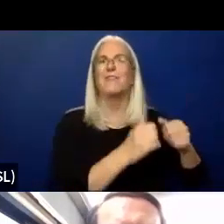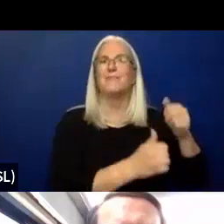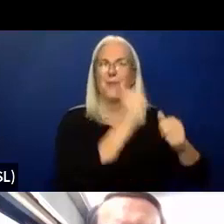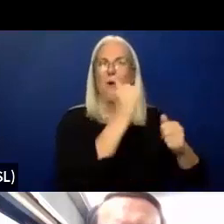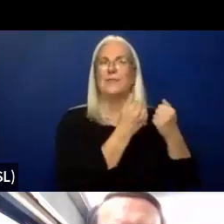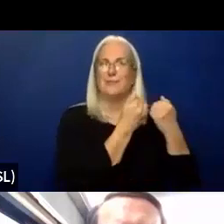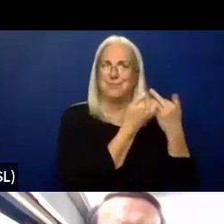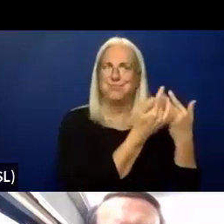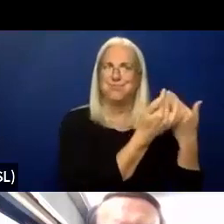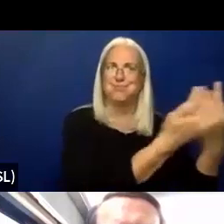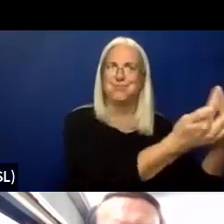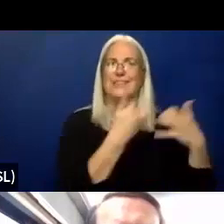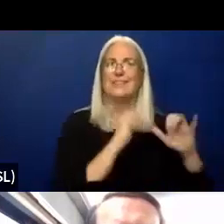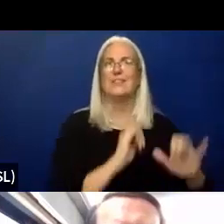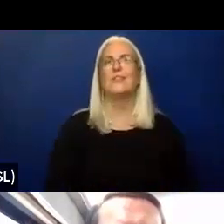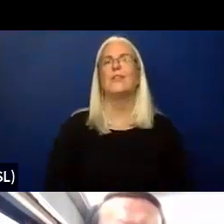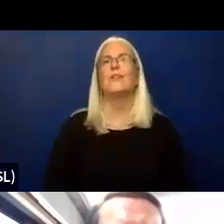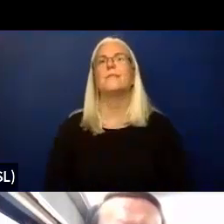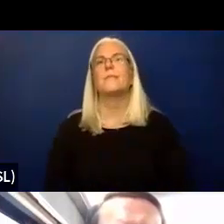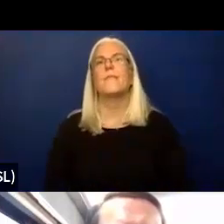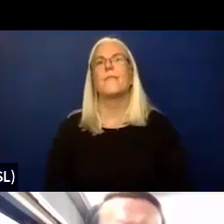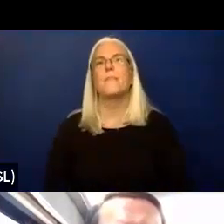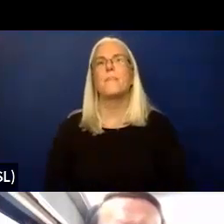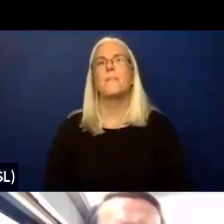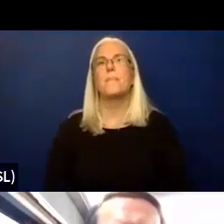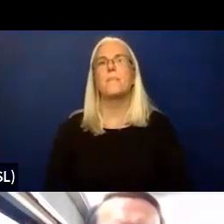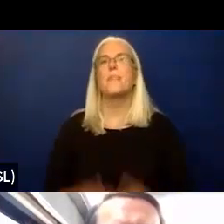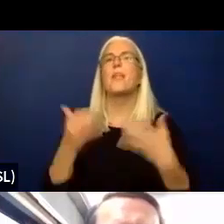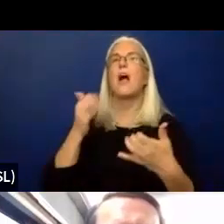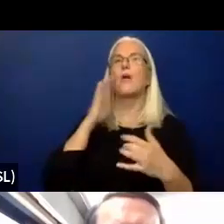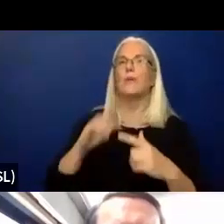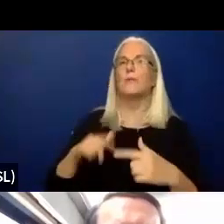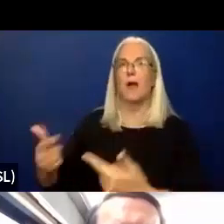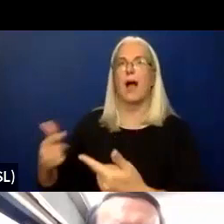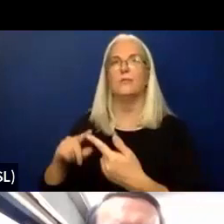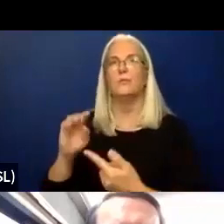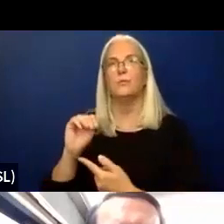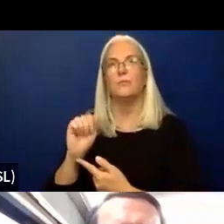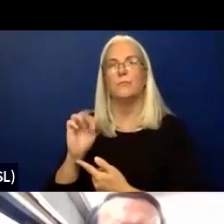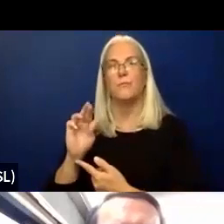Great. Let's go back to Martin. You had a follow-up, Martin?